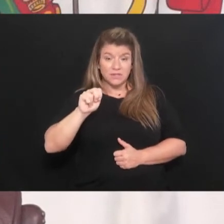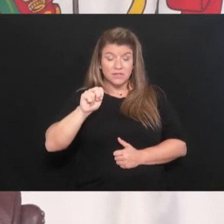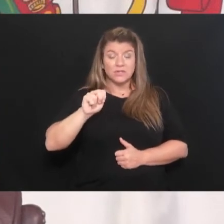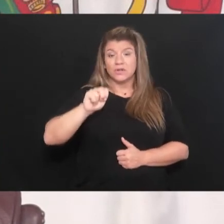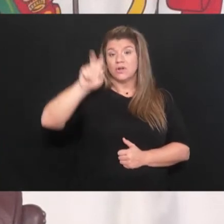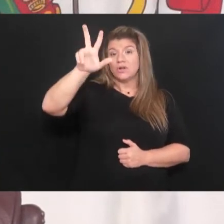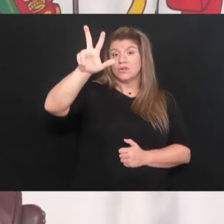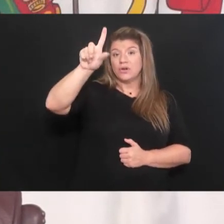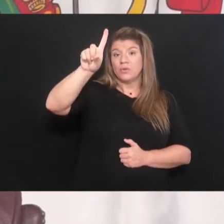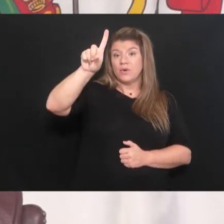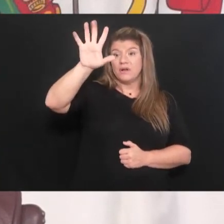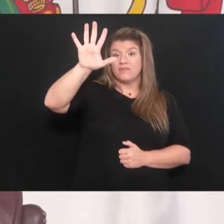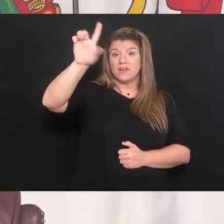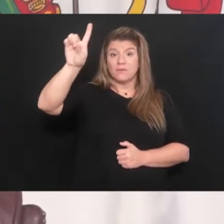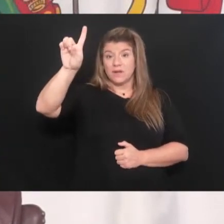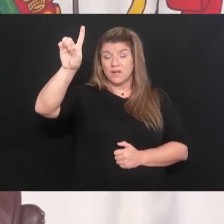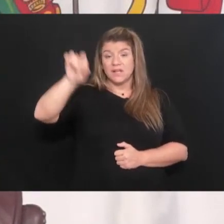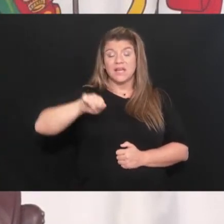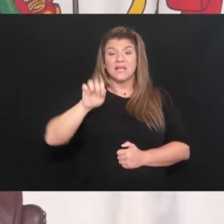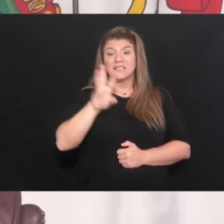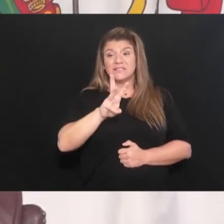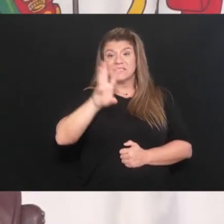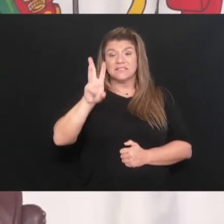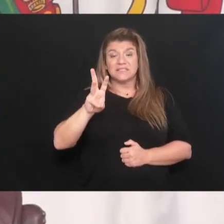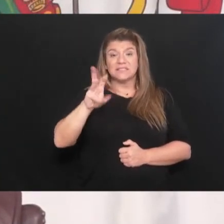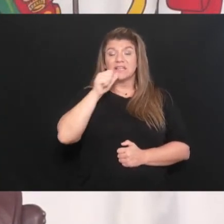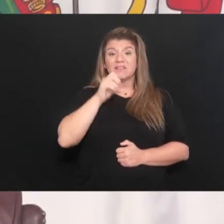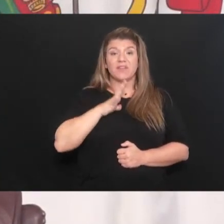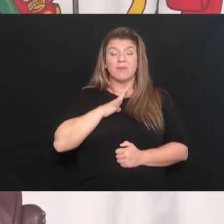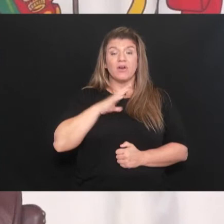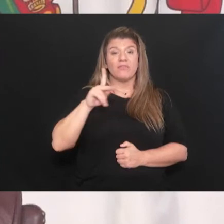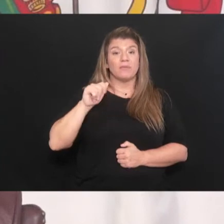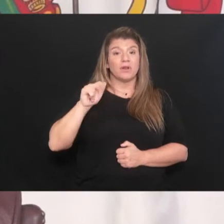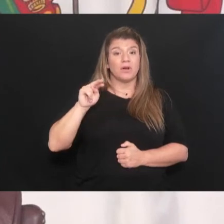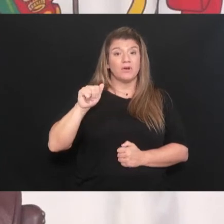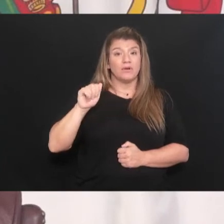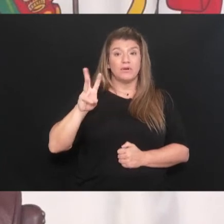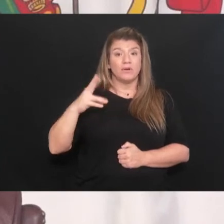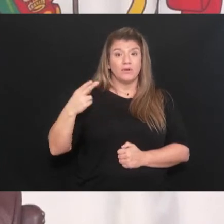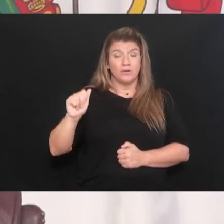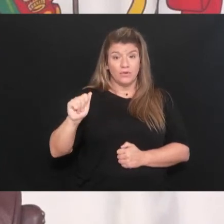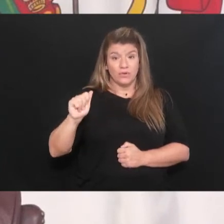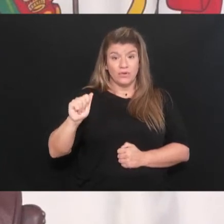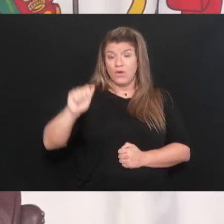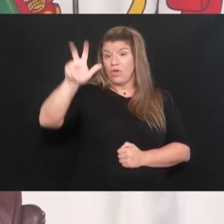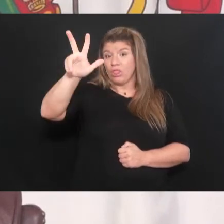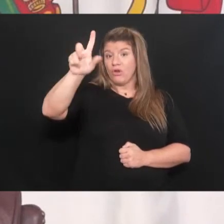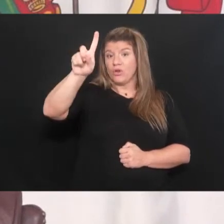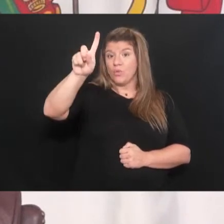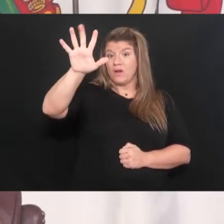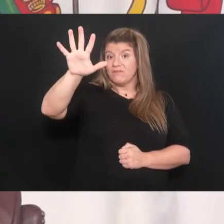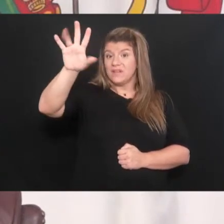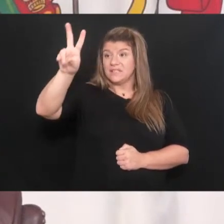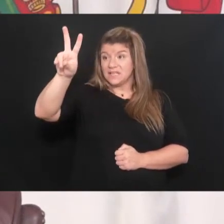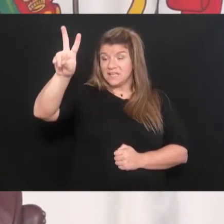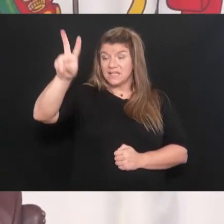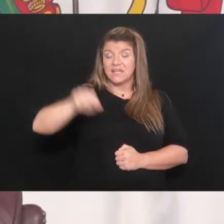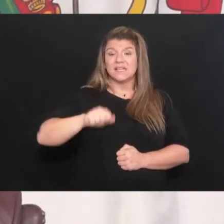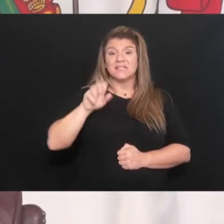Our 3,151st death, a 66-year-old female from Kanawha County. Our 3,152nd